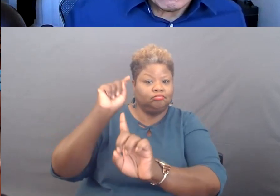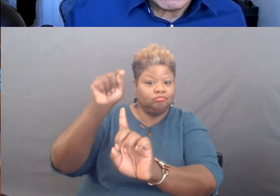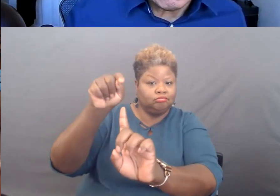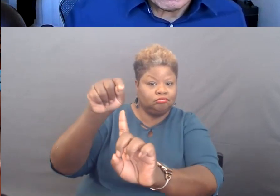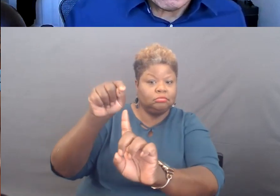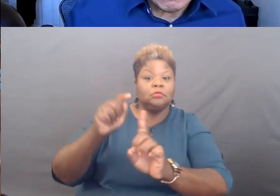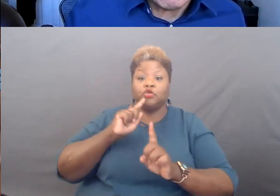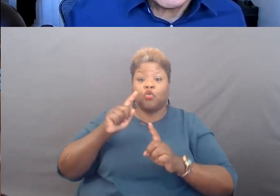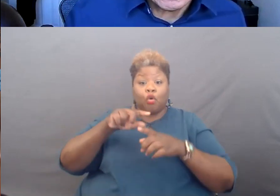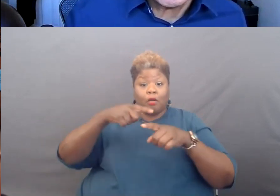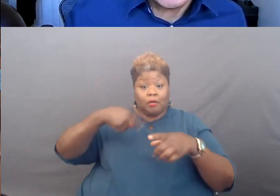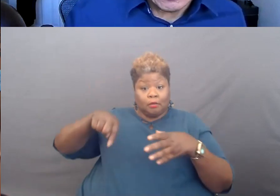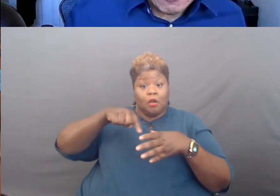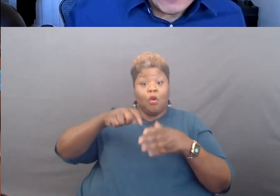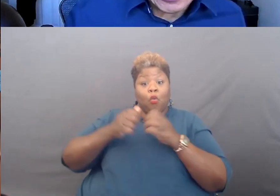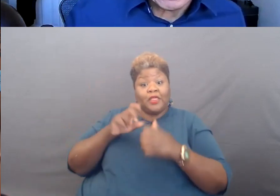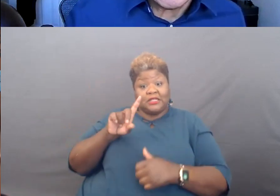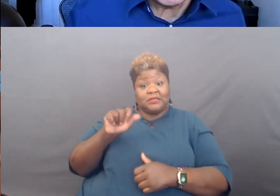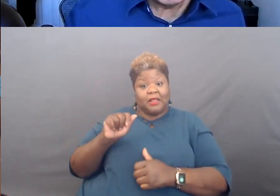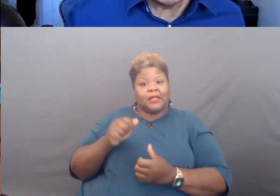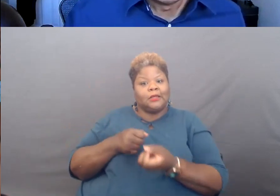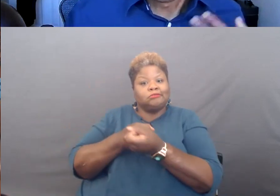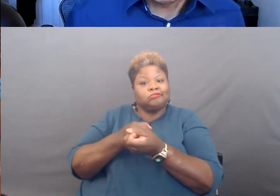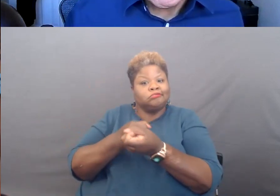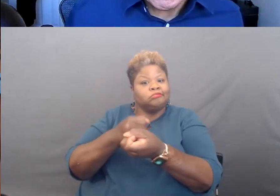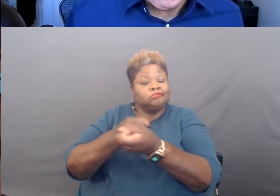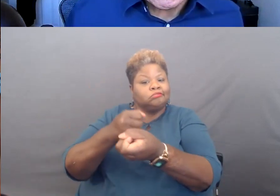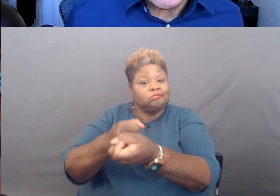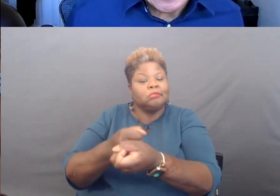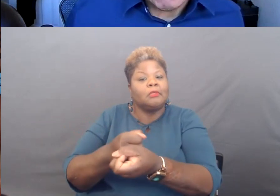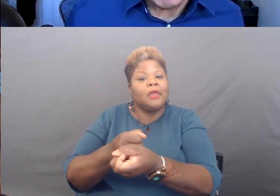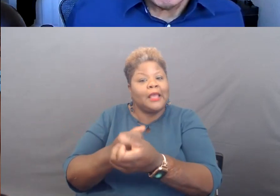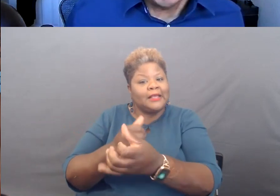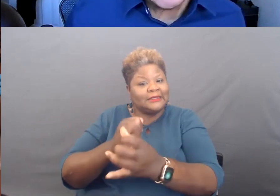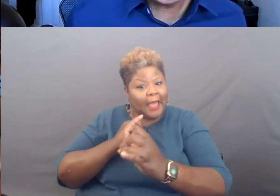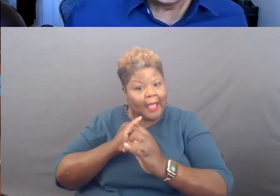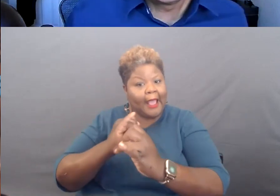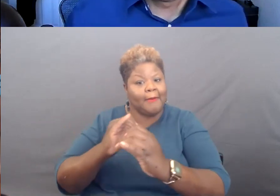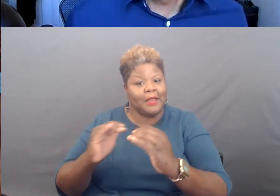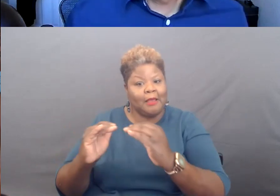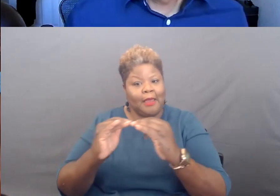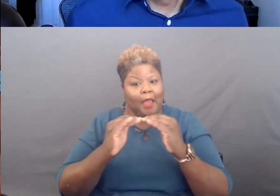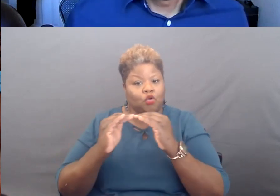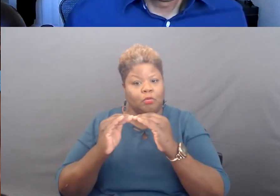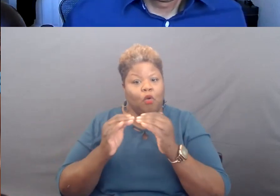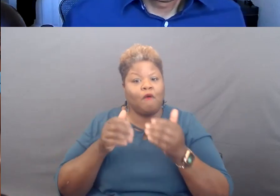with disabilities are taken care of and are treated in an equitable fashion.